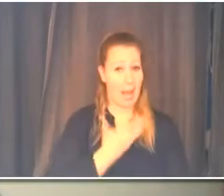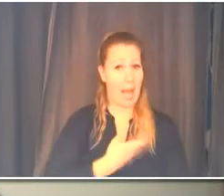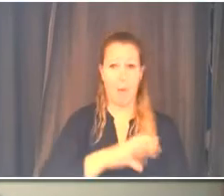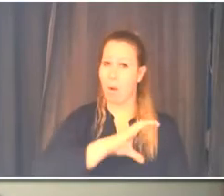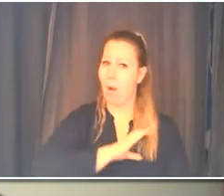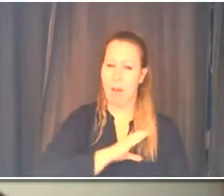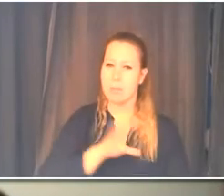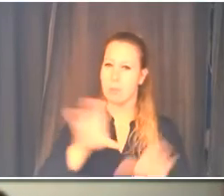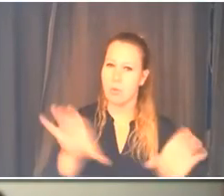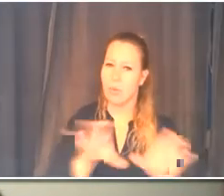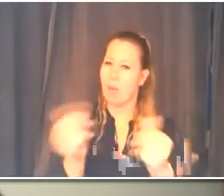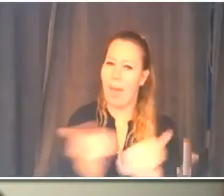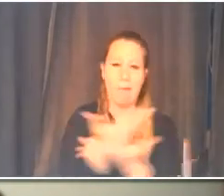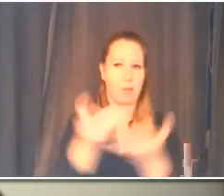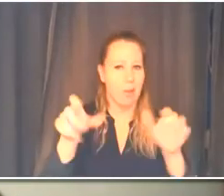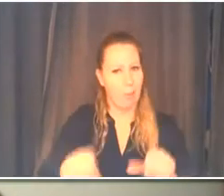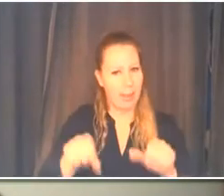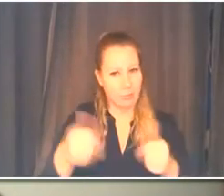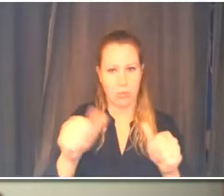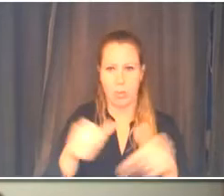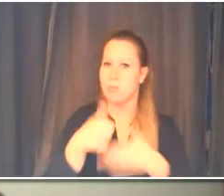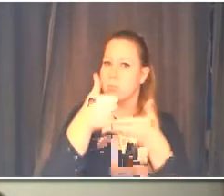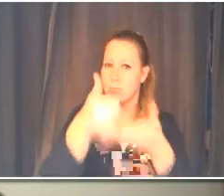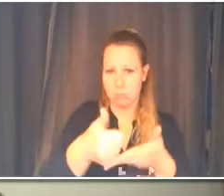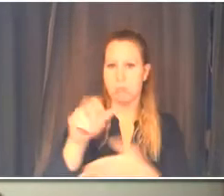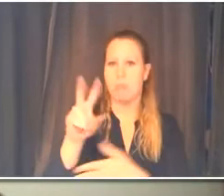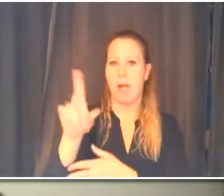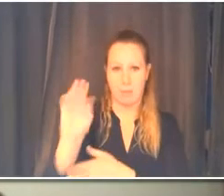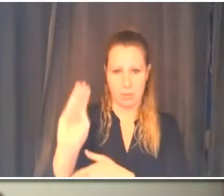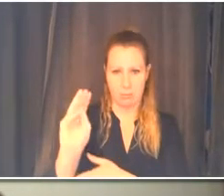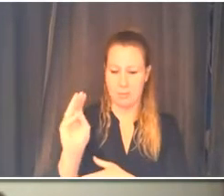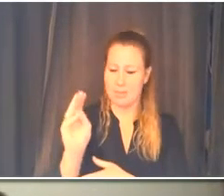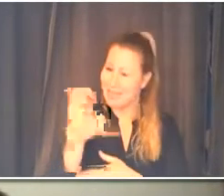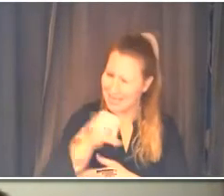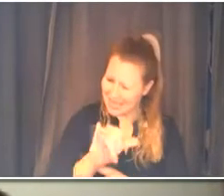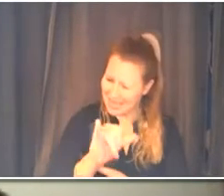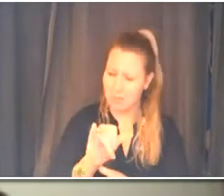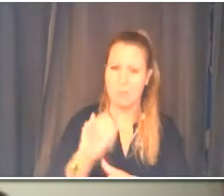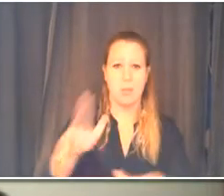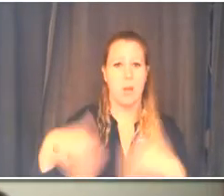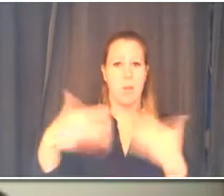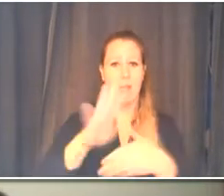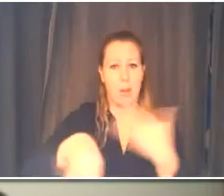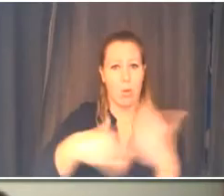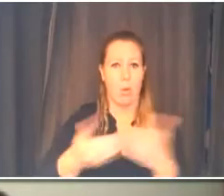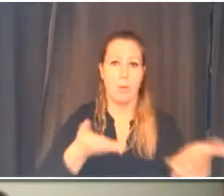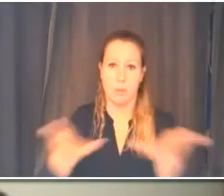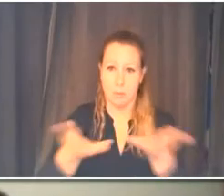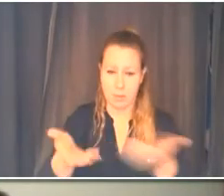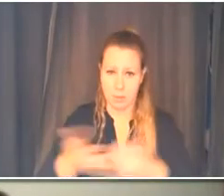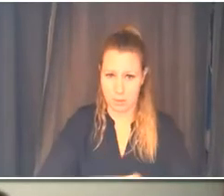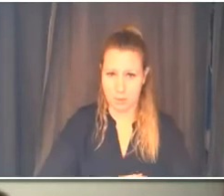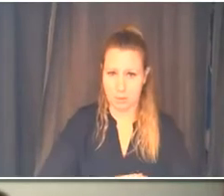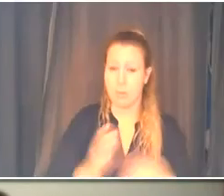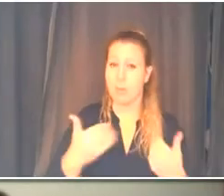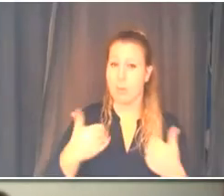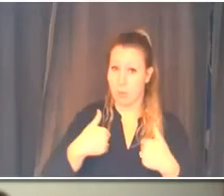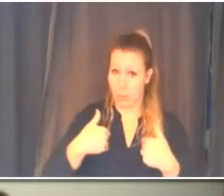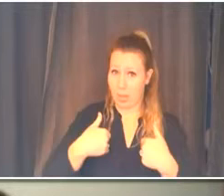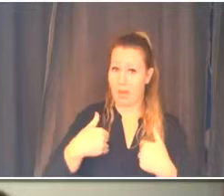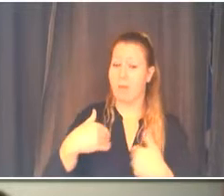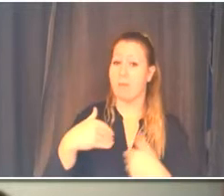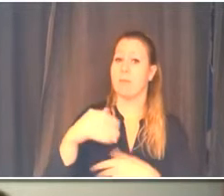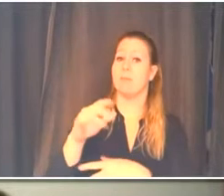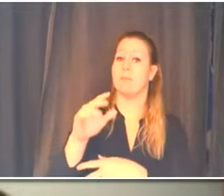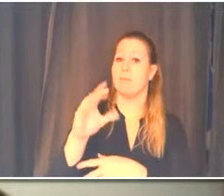staffed by safe Horizon Personnel places two victim advocates in each of the NYPD pre sys one specializing in working with